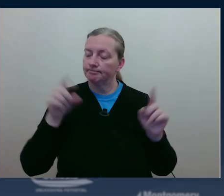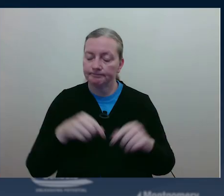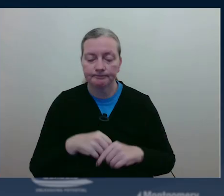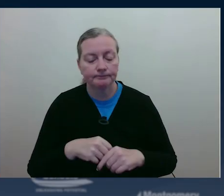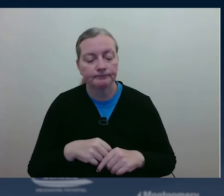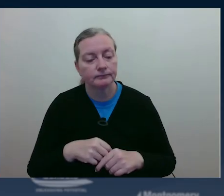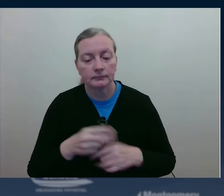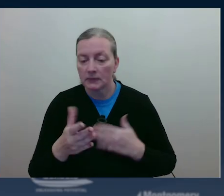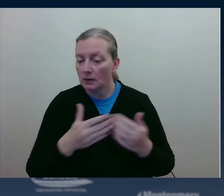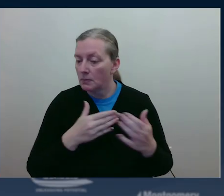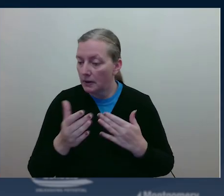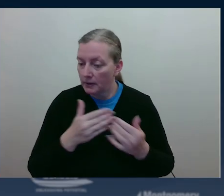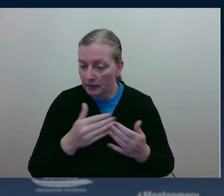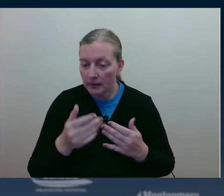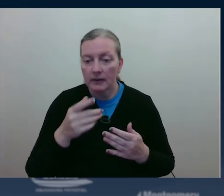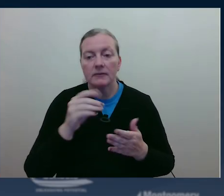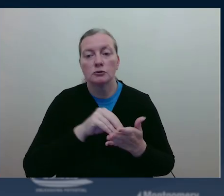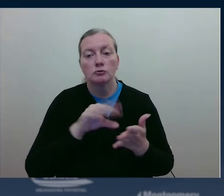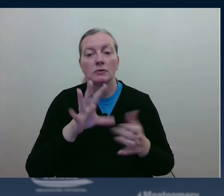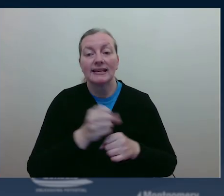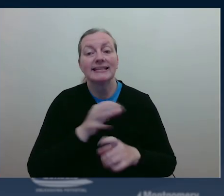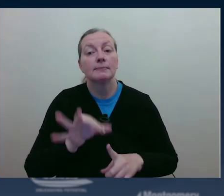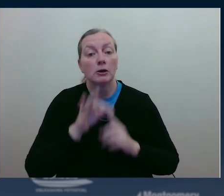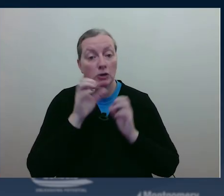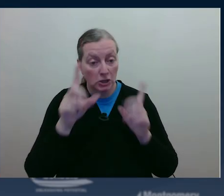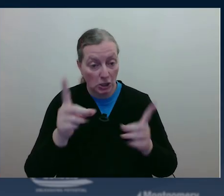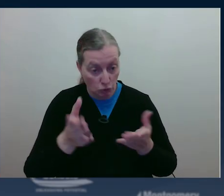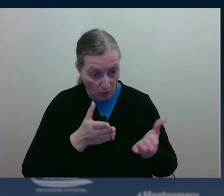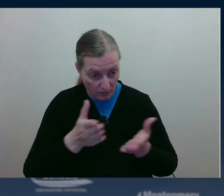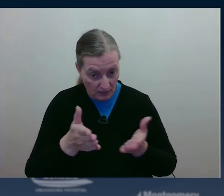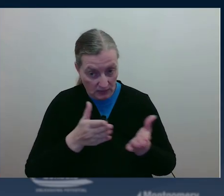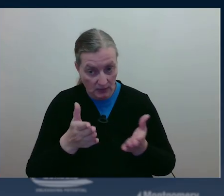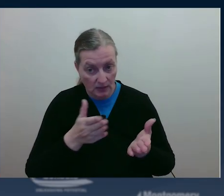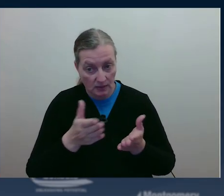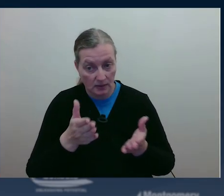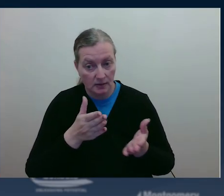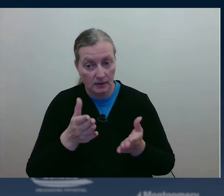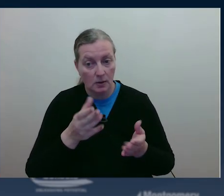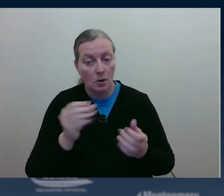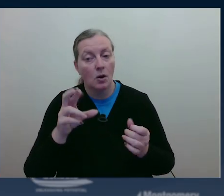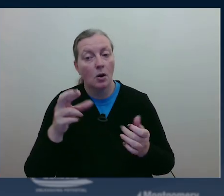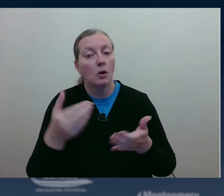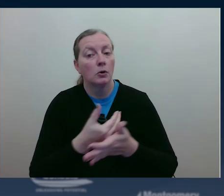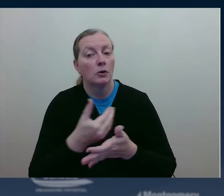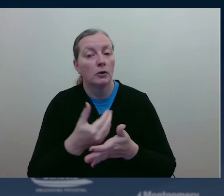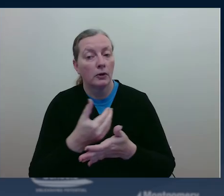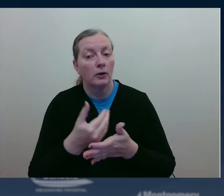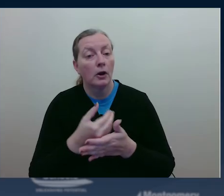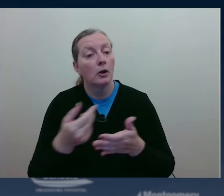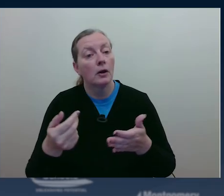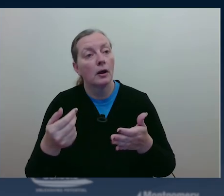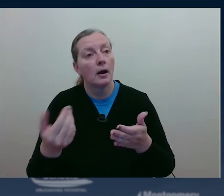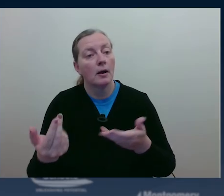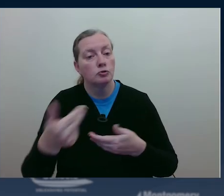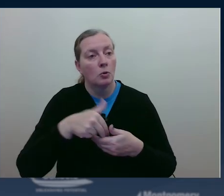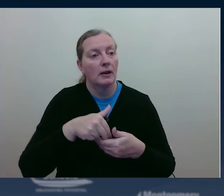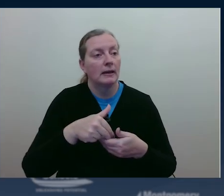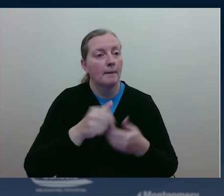education services and or emergent multi-language learners. Thank you. Next slide,